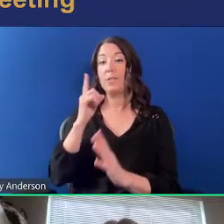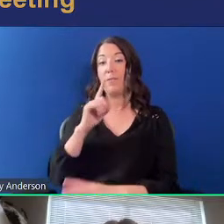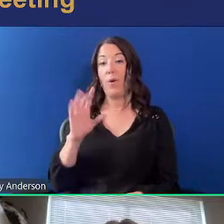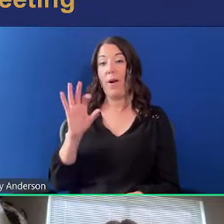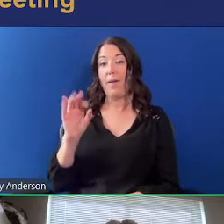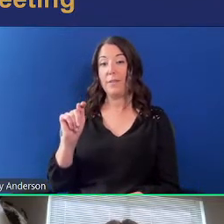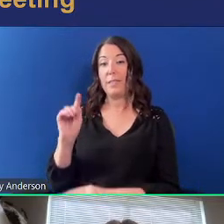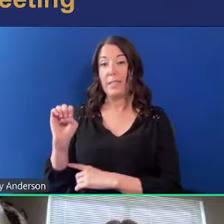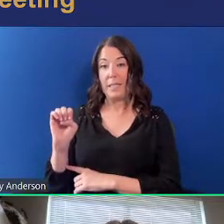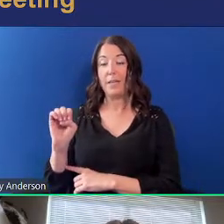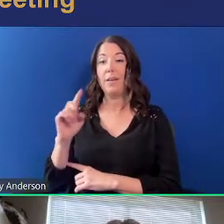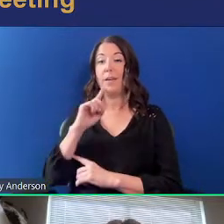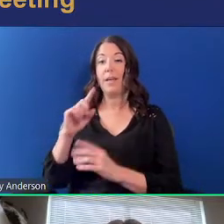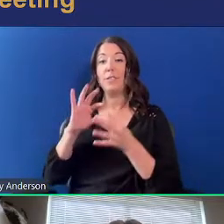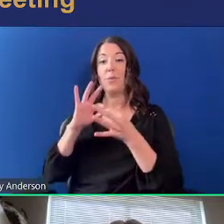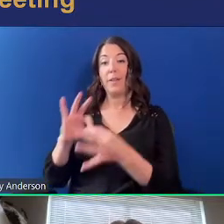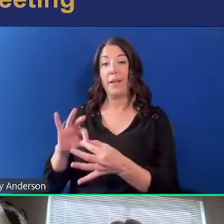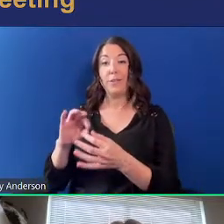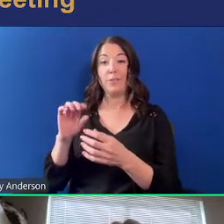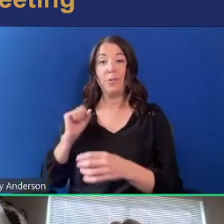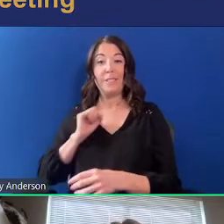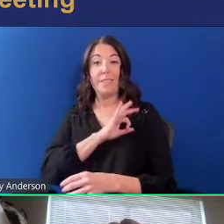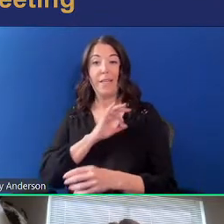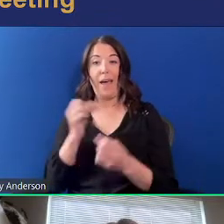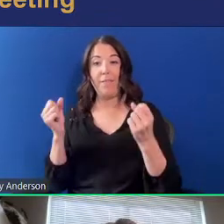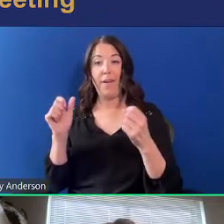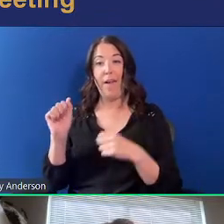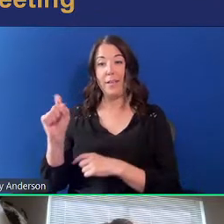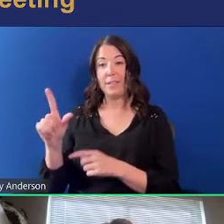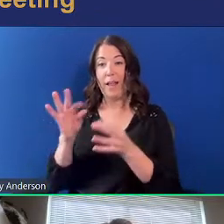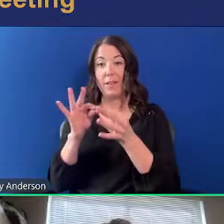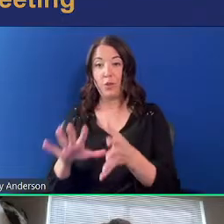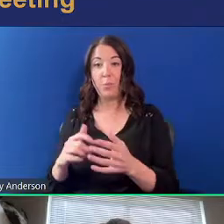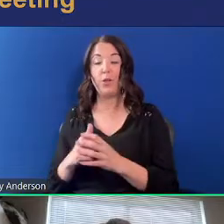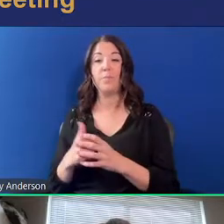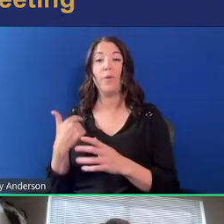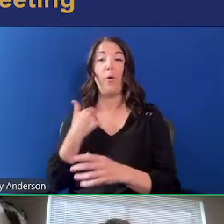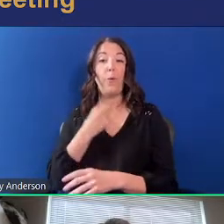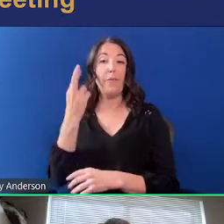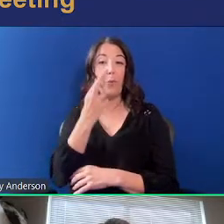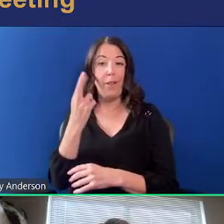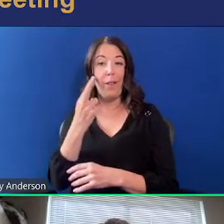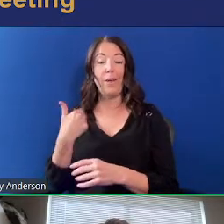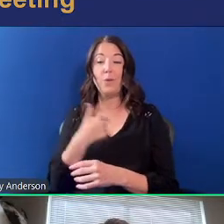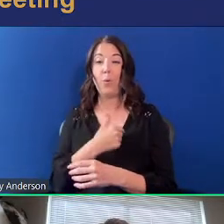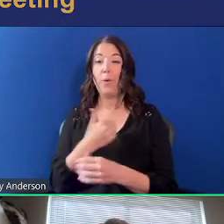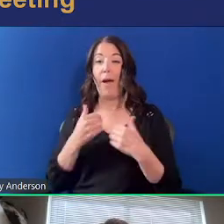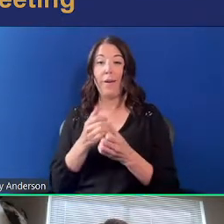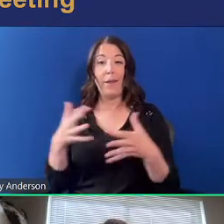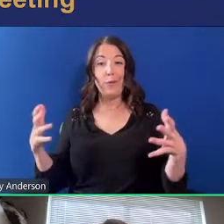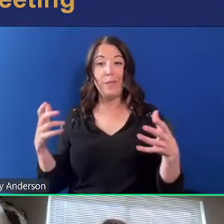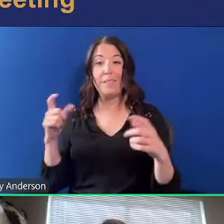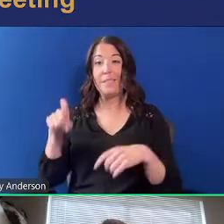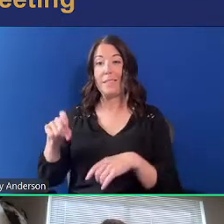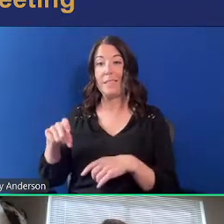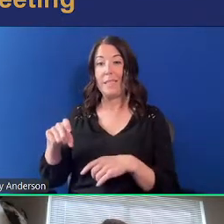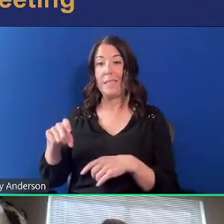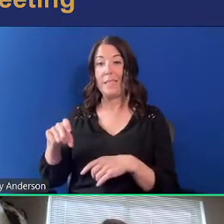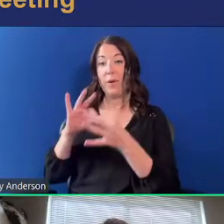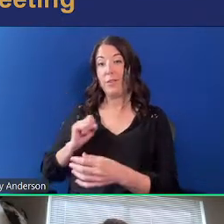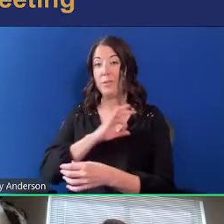to a staff ASL interpreter. We have realized increasing needs related to staff